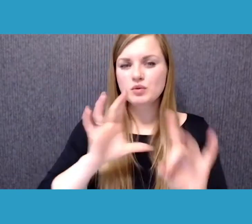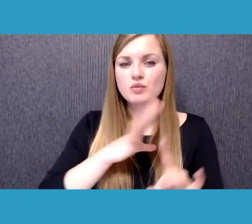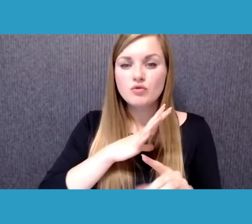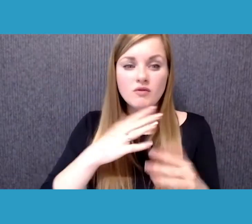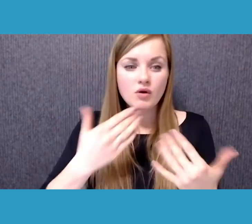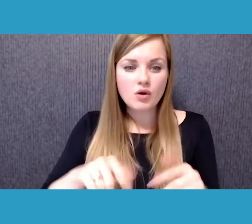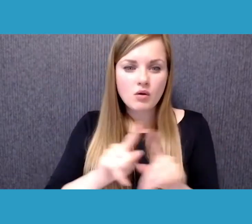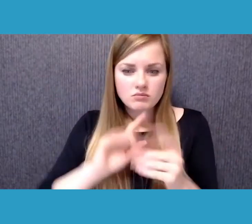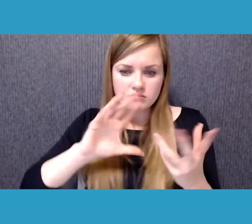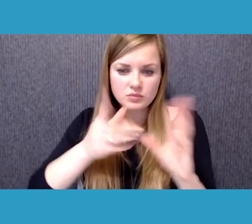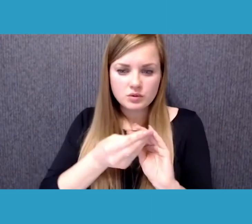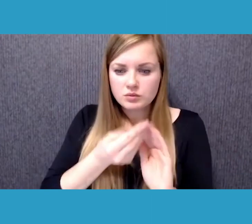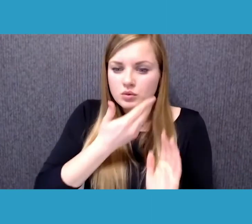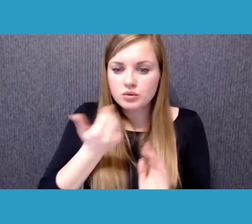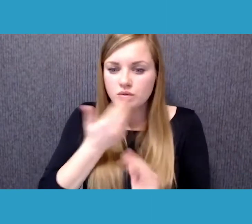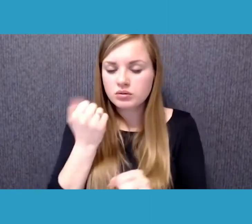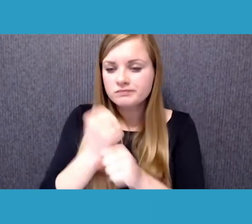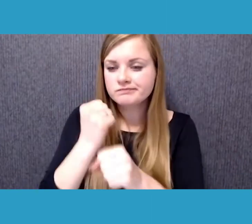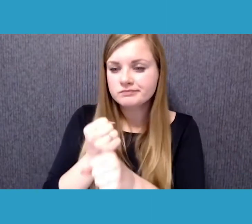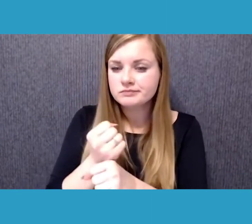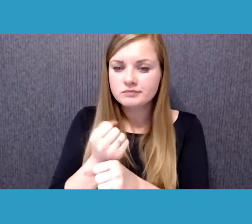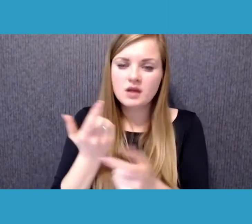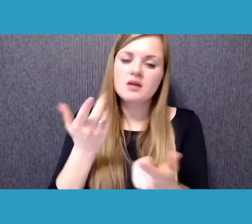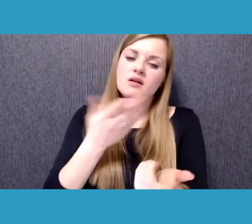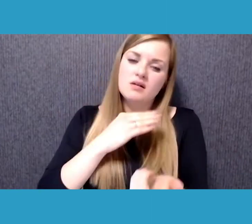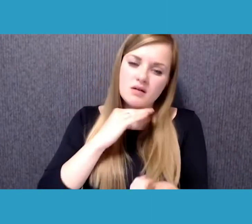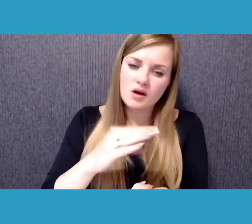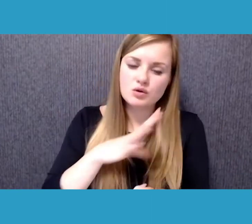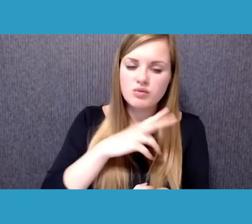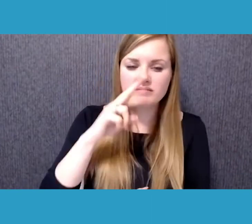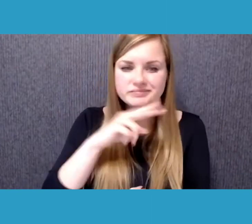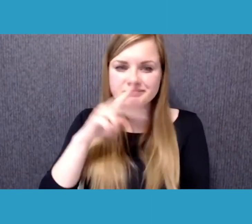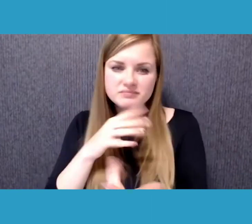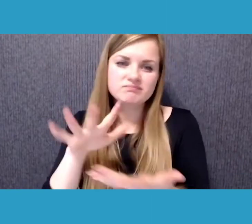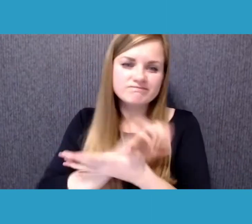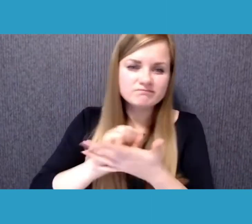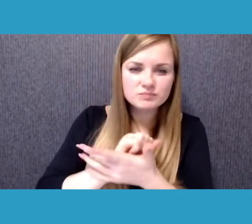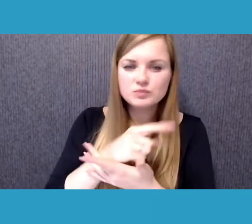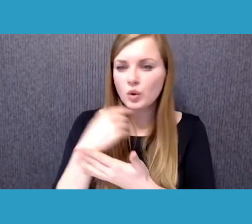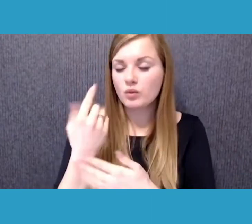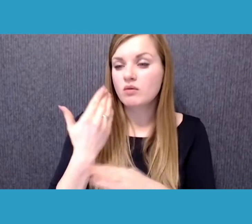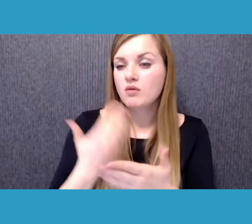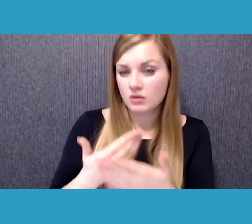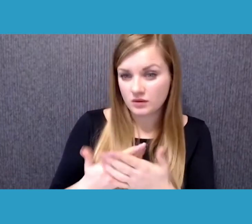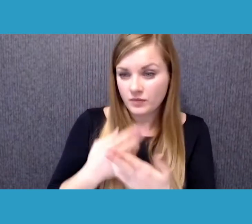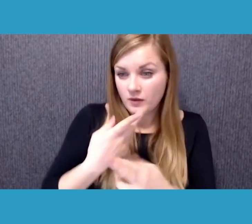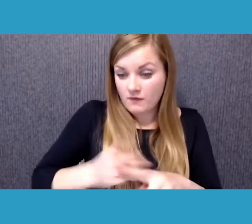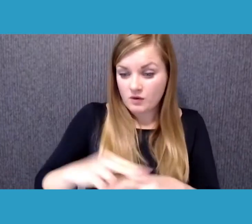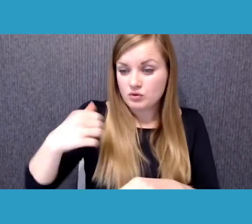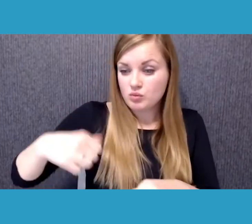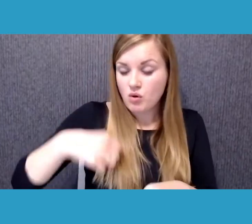is needed most importantly, in my opinion. Recognizing that also verbal comments can cause some form of individual